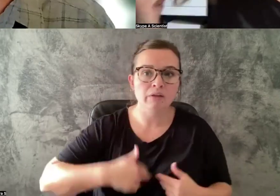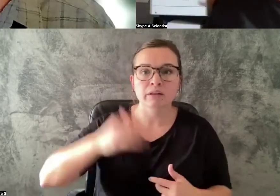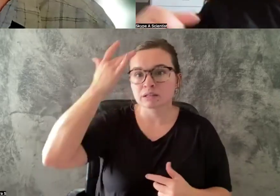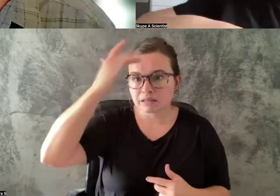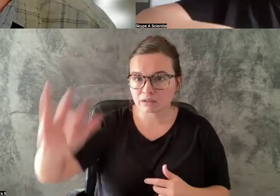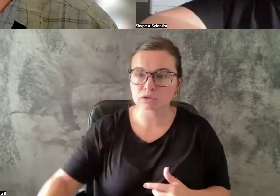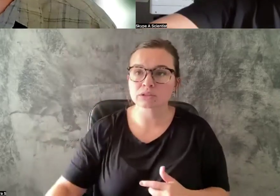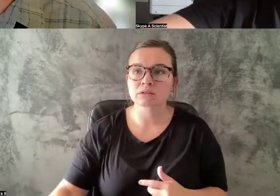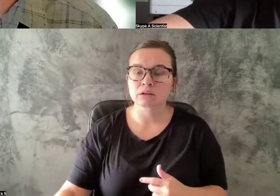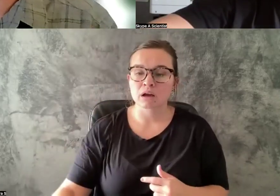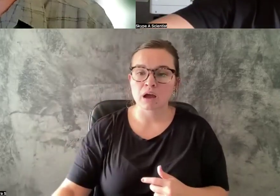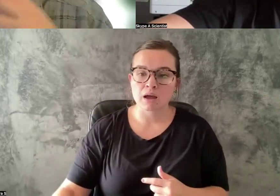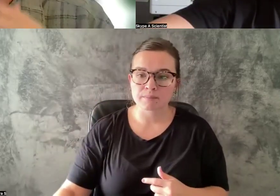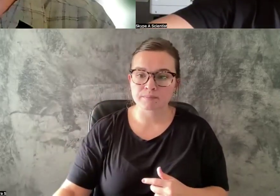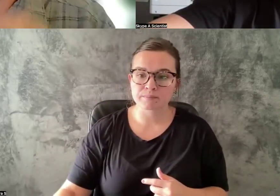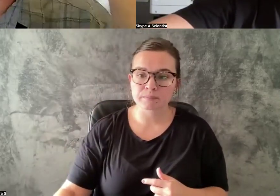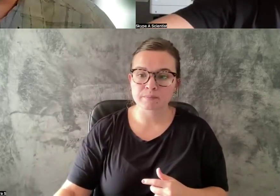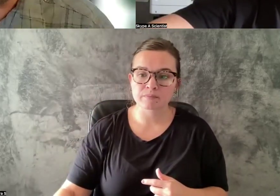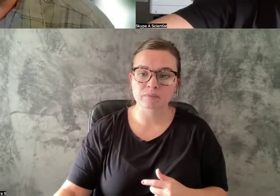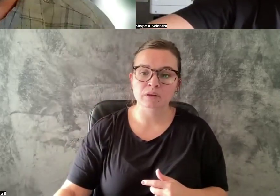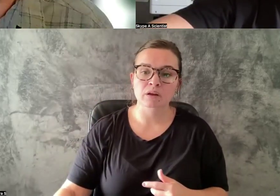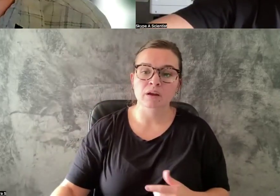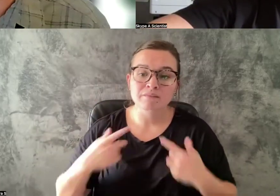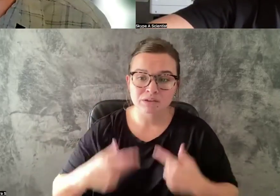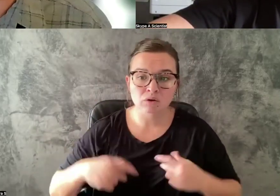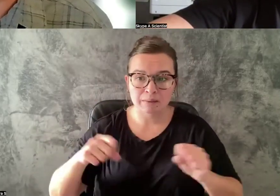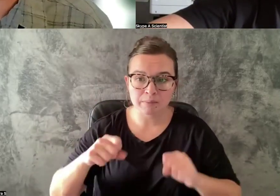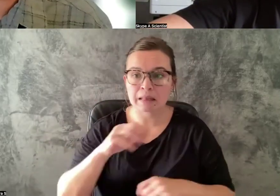and physical capability or ethnicity.